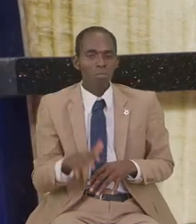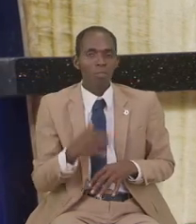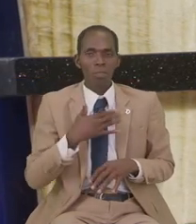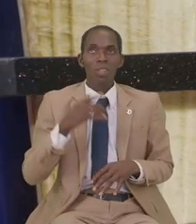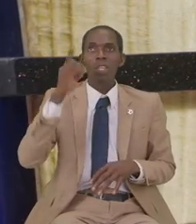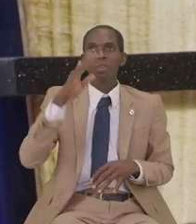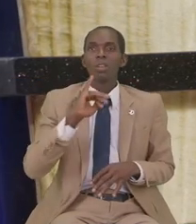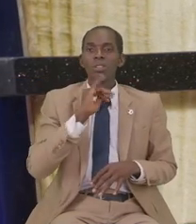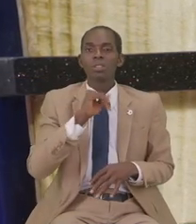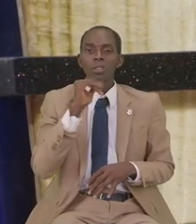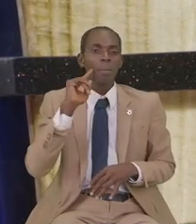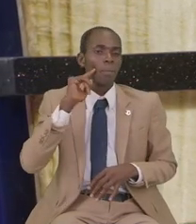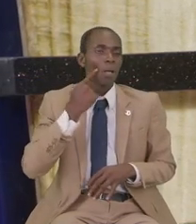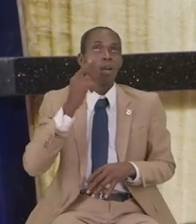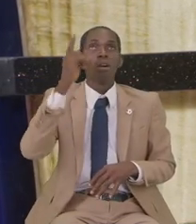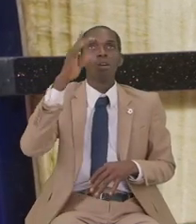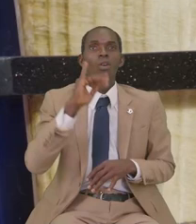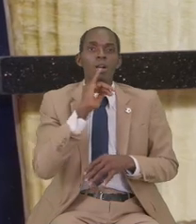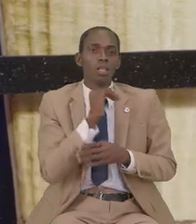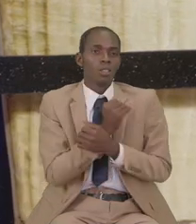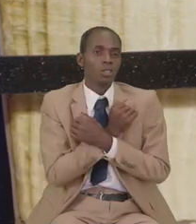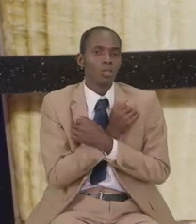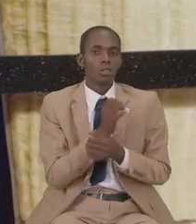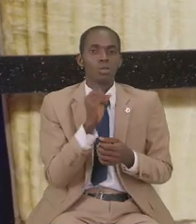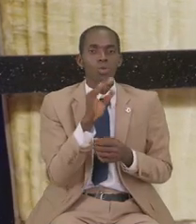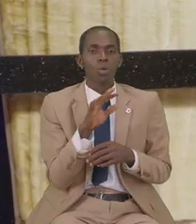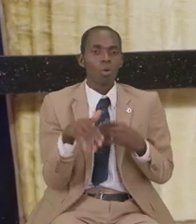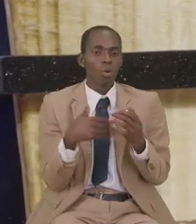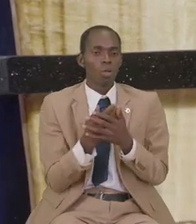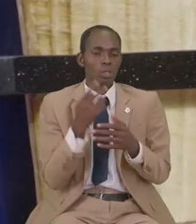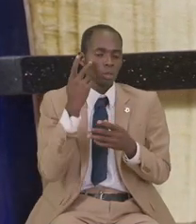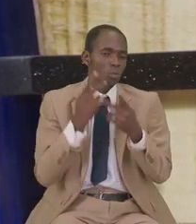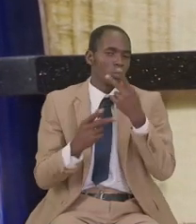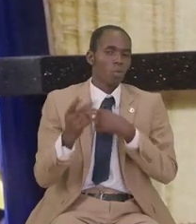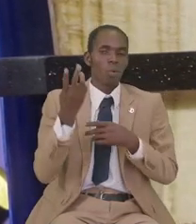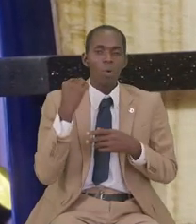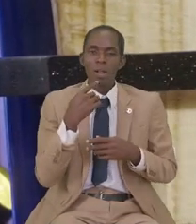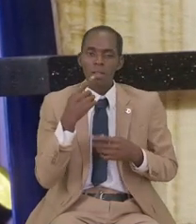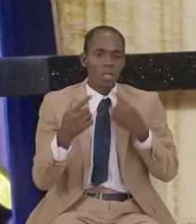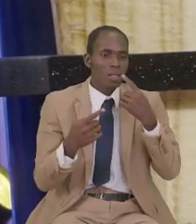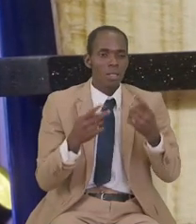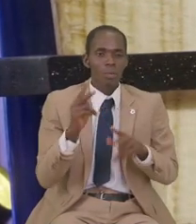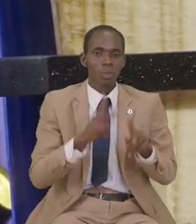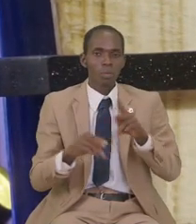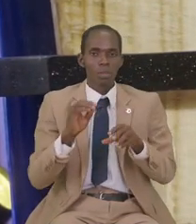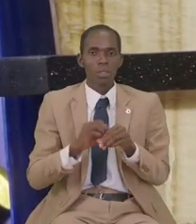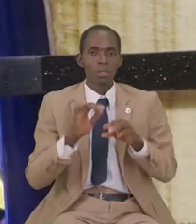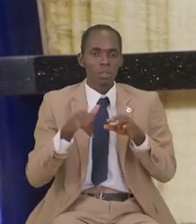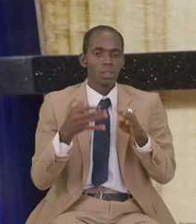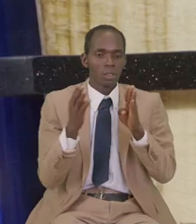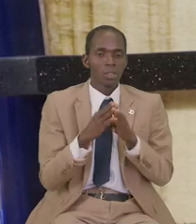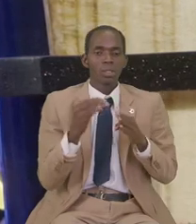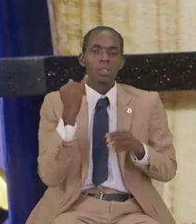bitter. God is love. So the prophets were telling the people of Judah, Jerusalem, the people of Israel.